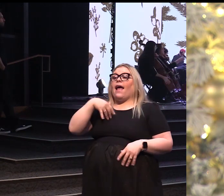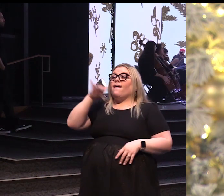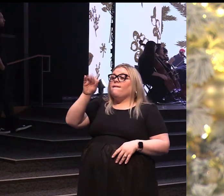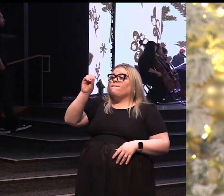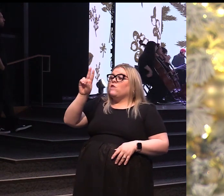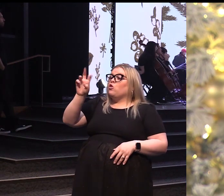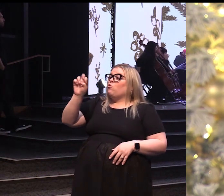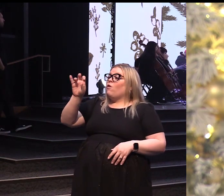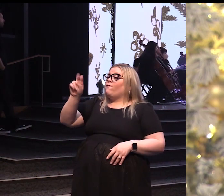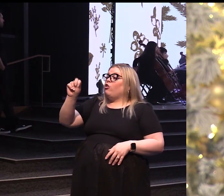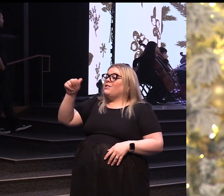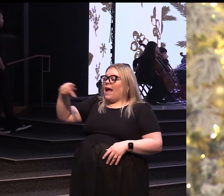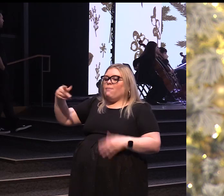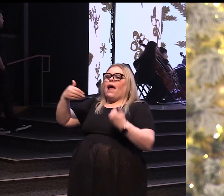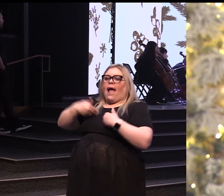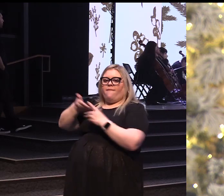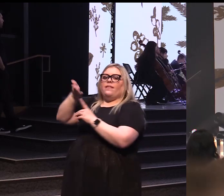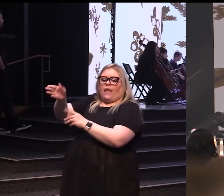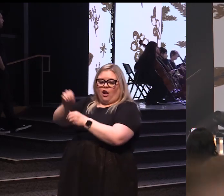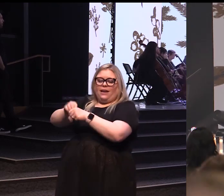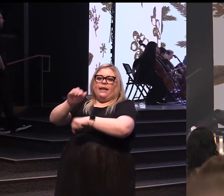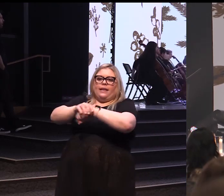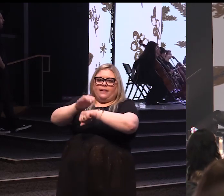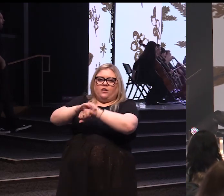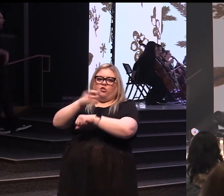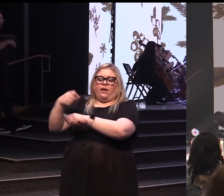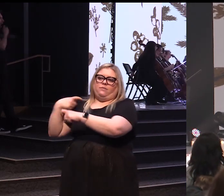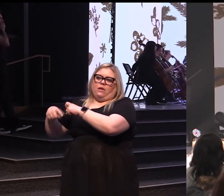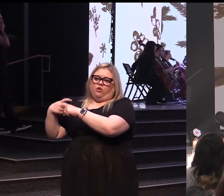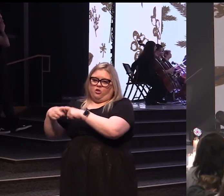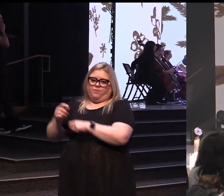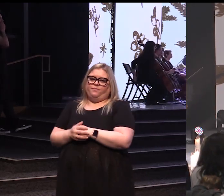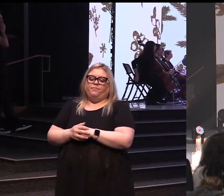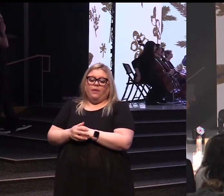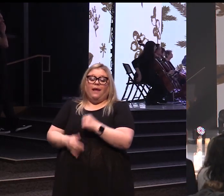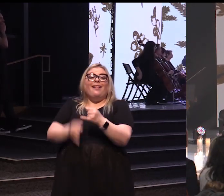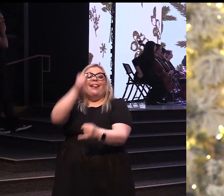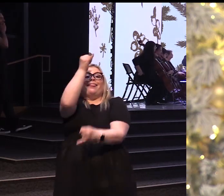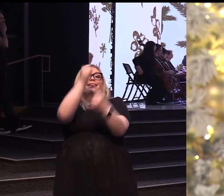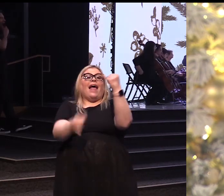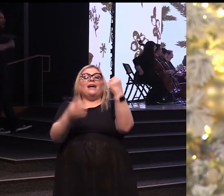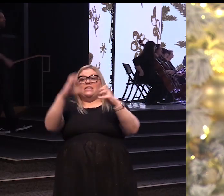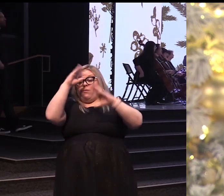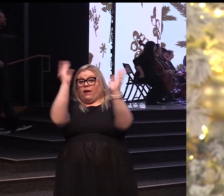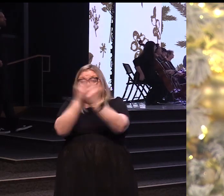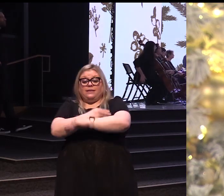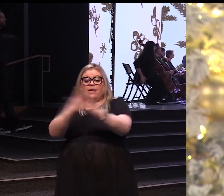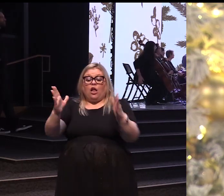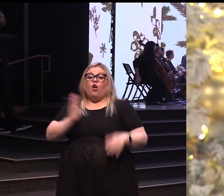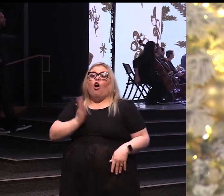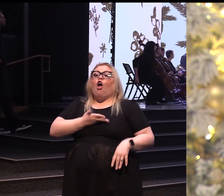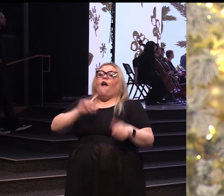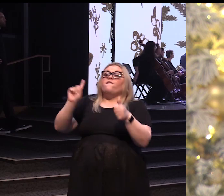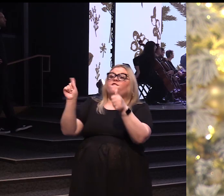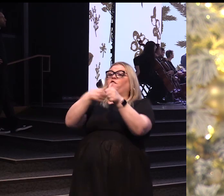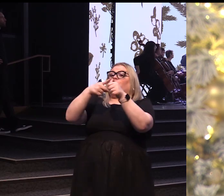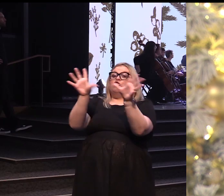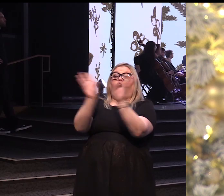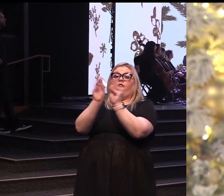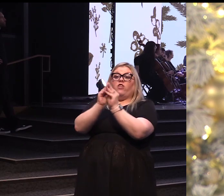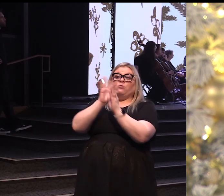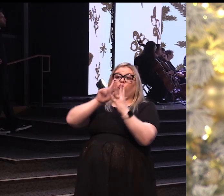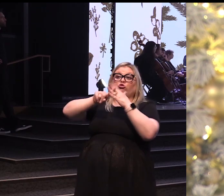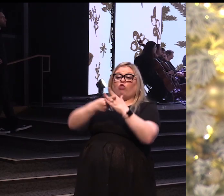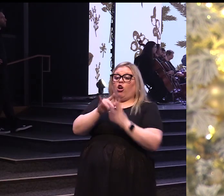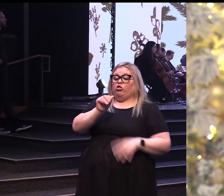app, it's also on there in English and in Spanish. And the final thing I want to tell you is that our first conference is coming up January